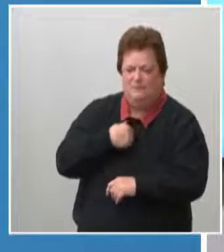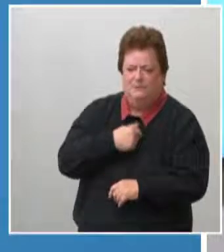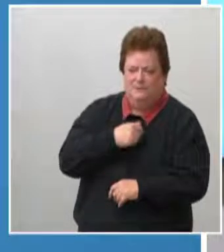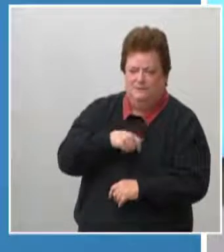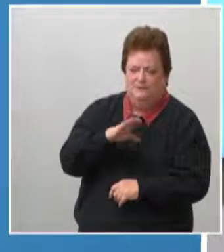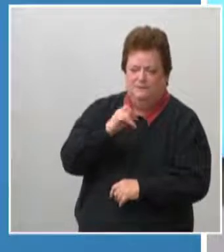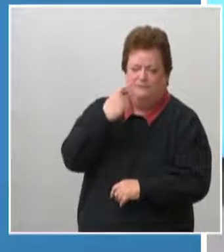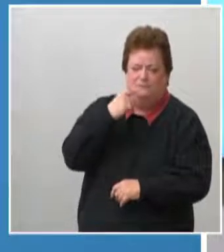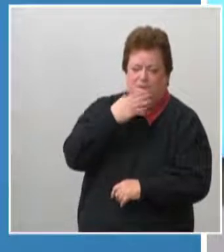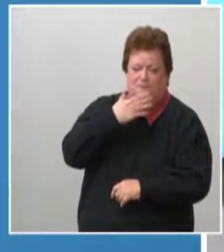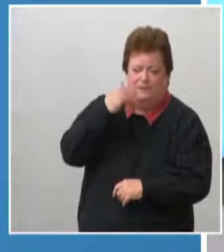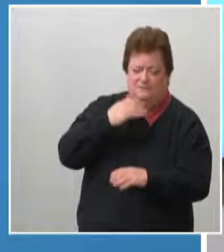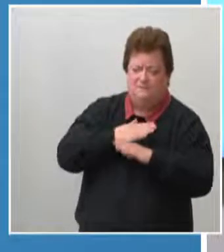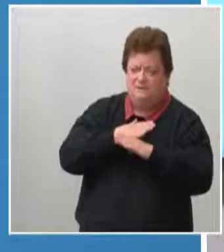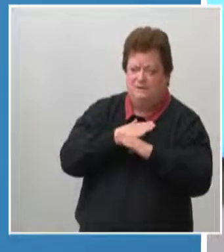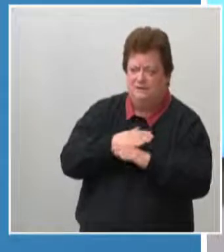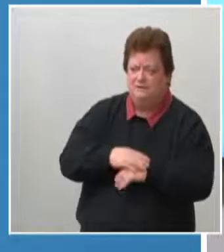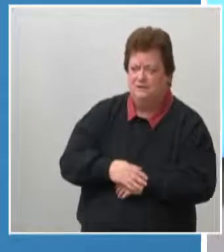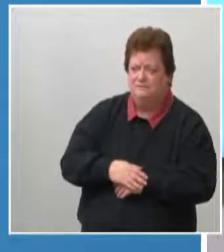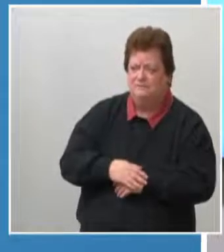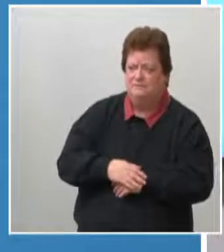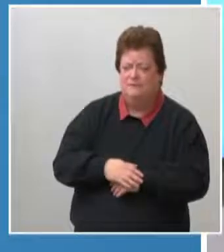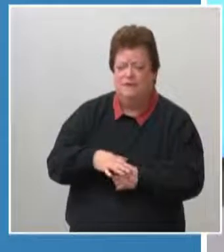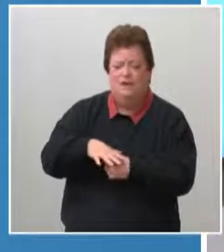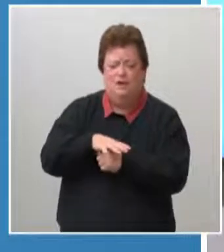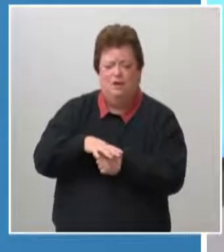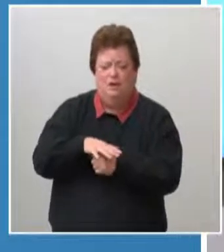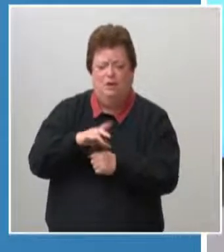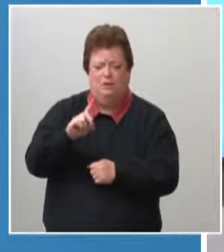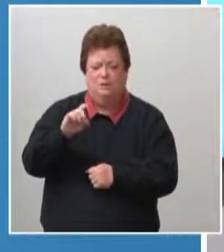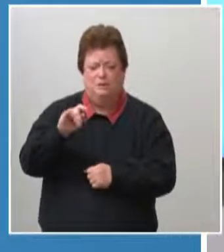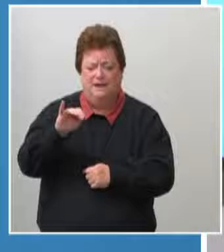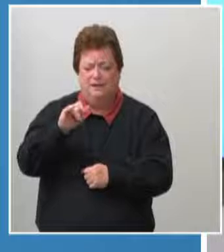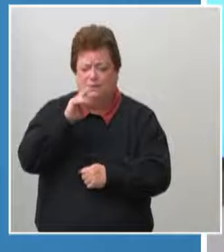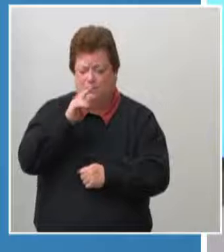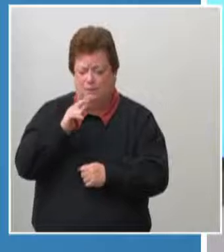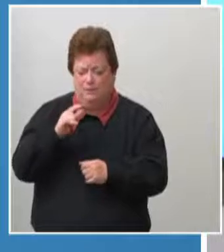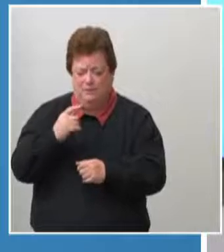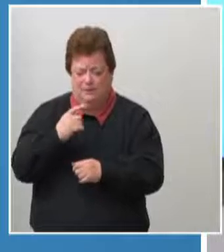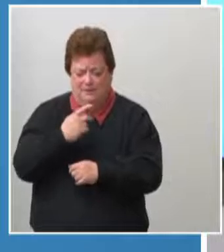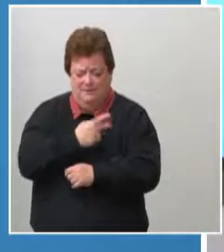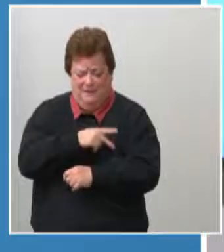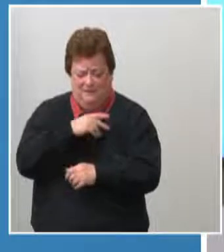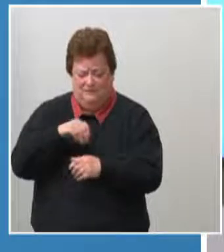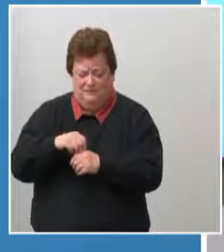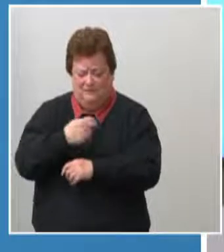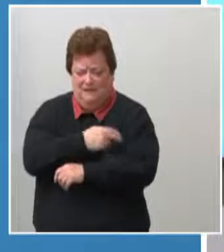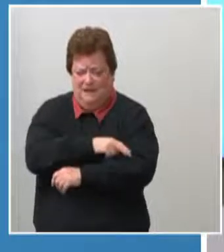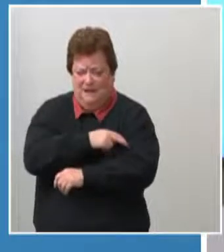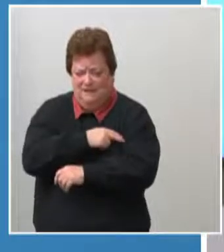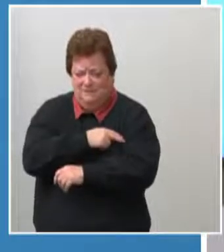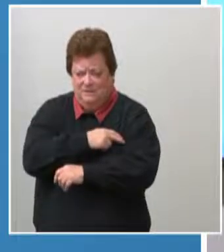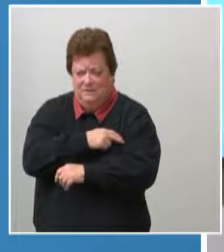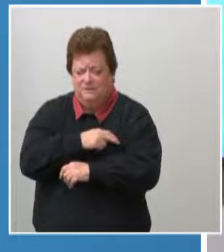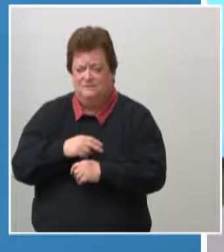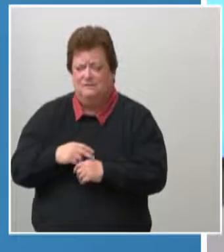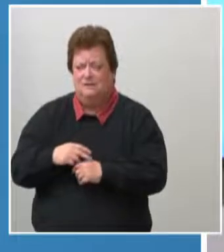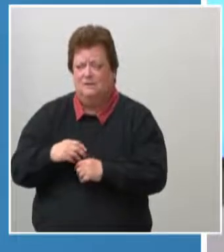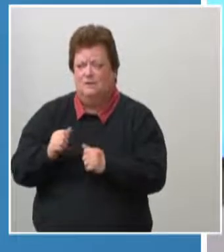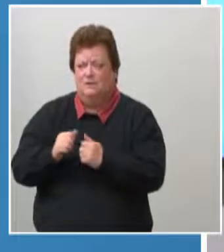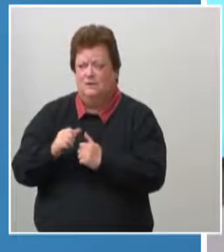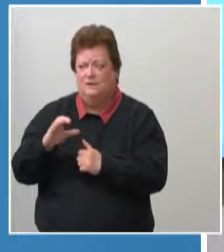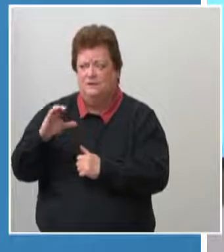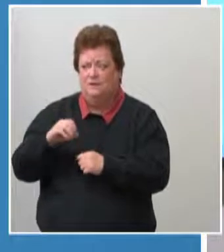protection. Our local data shows out of the people hospitalized in January with breakthrough COVID-19